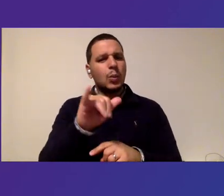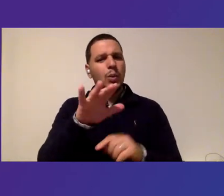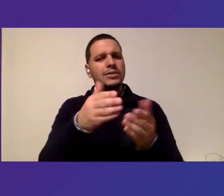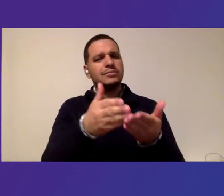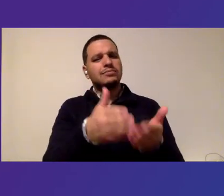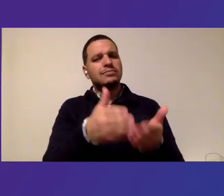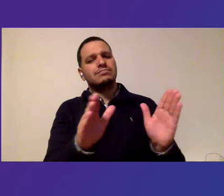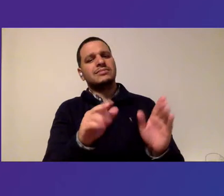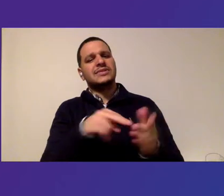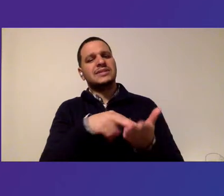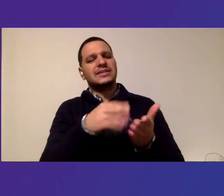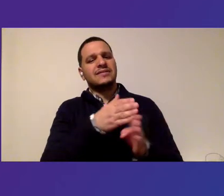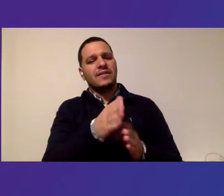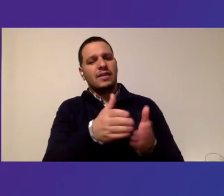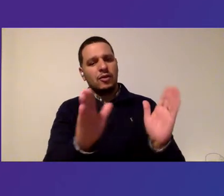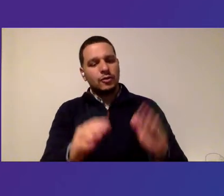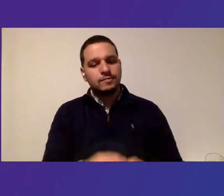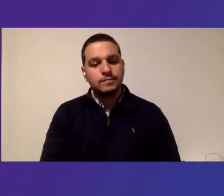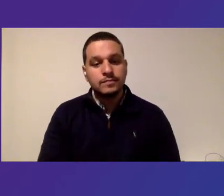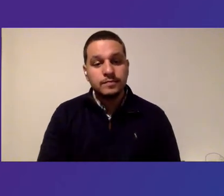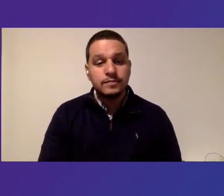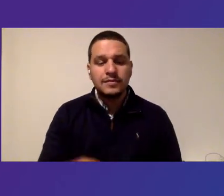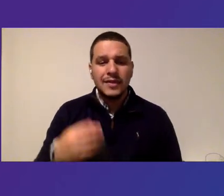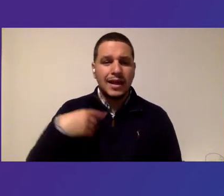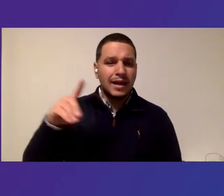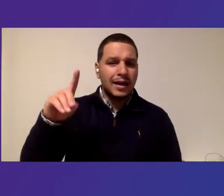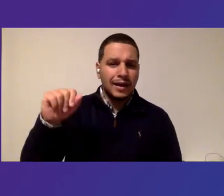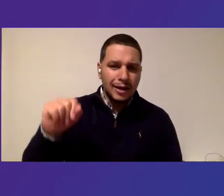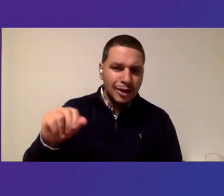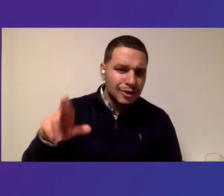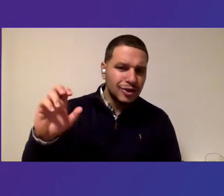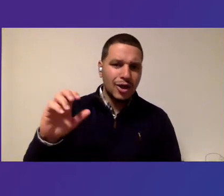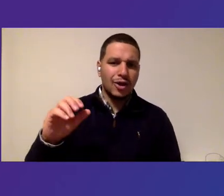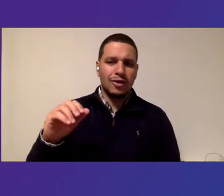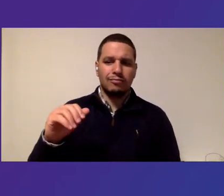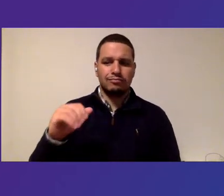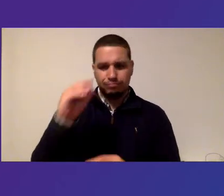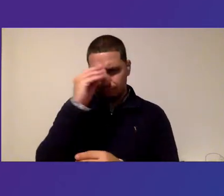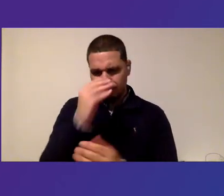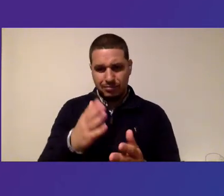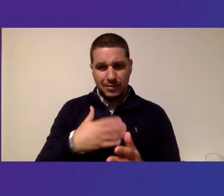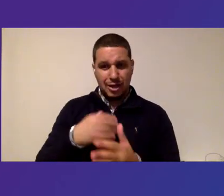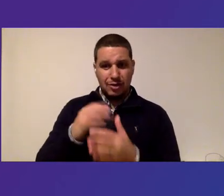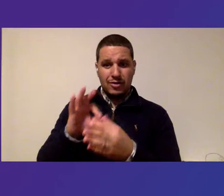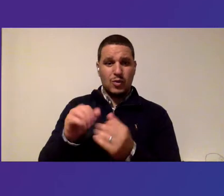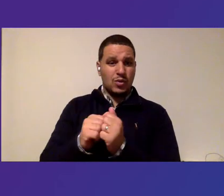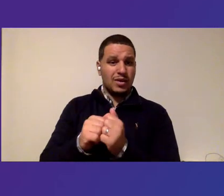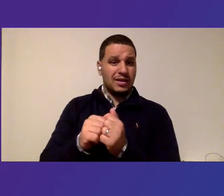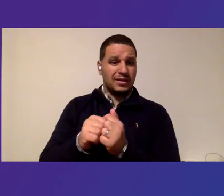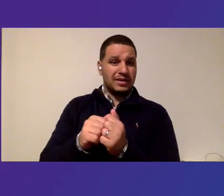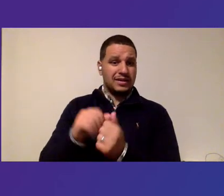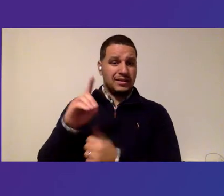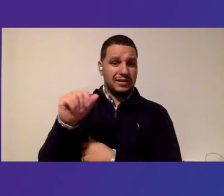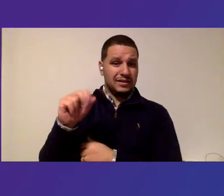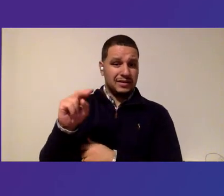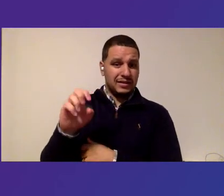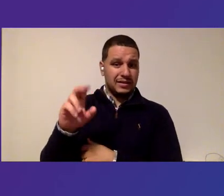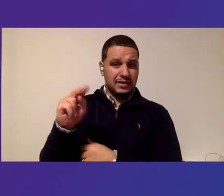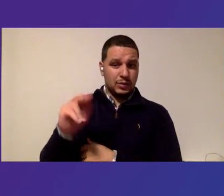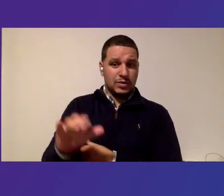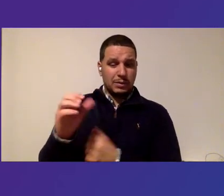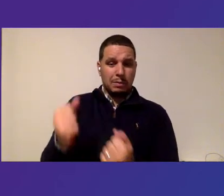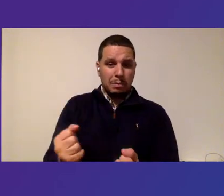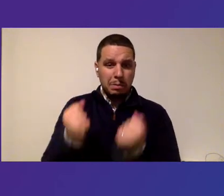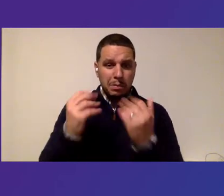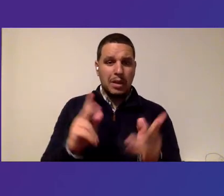dance field at large. And I dare posit my relationship to Dance NYC and the many people who have shaped it